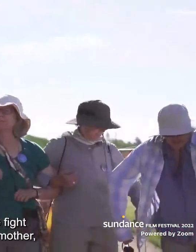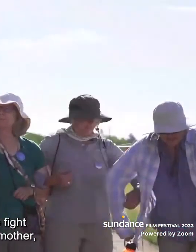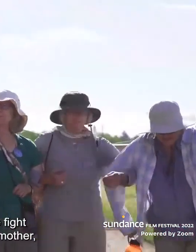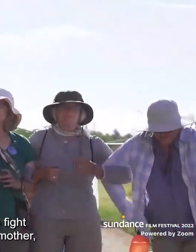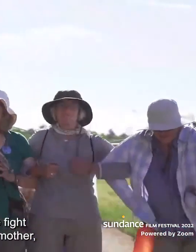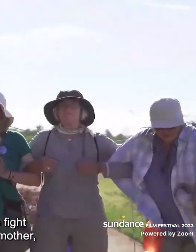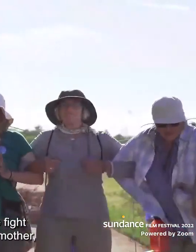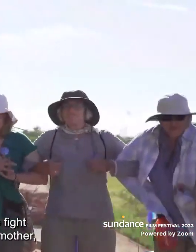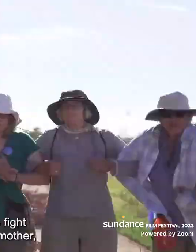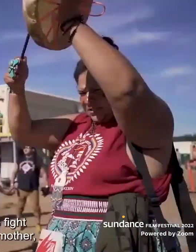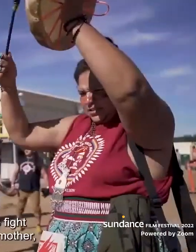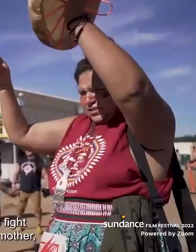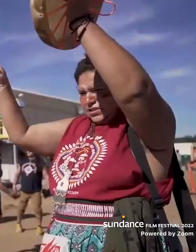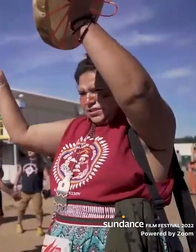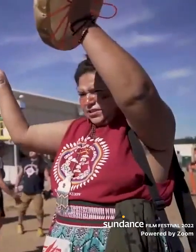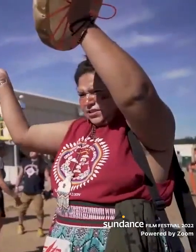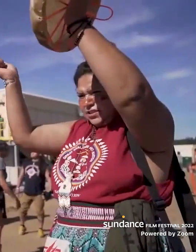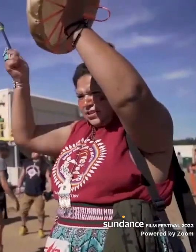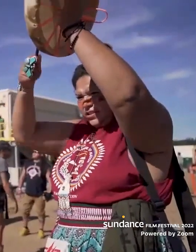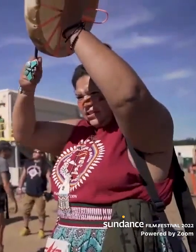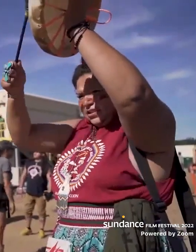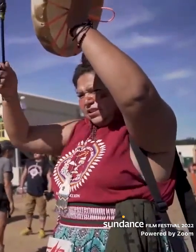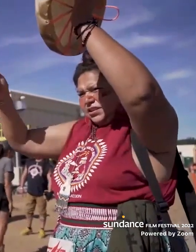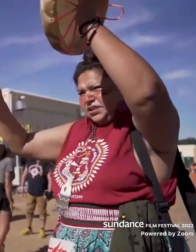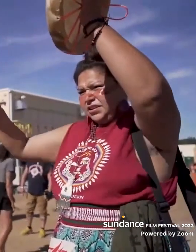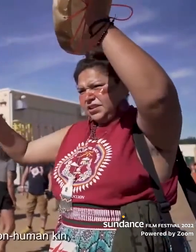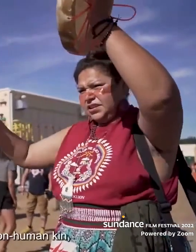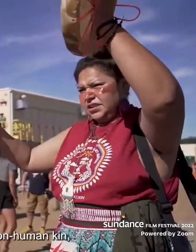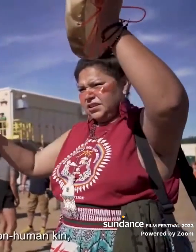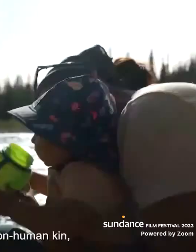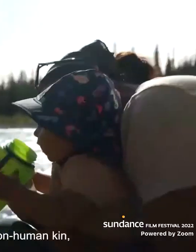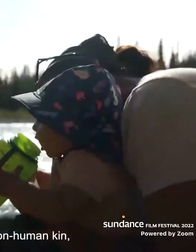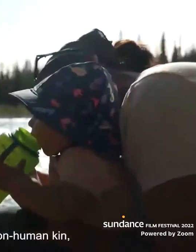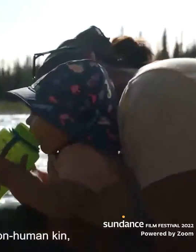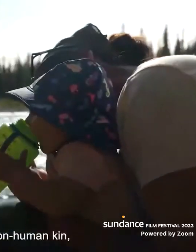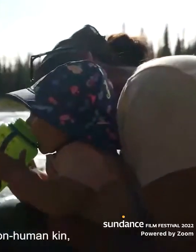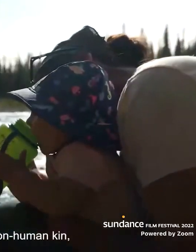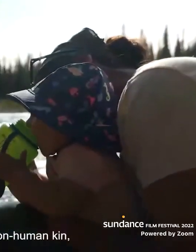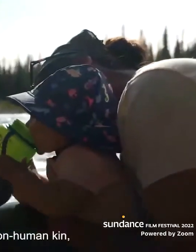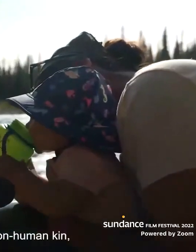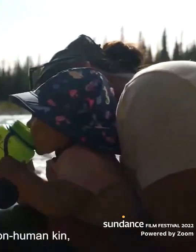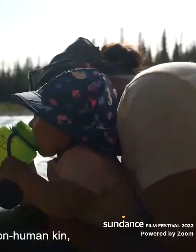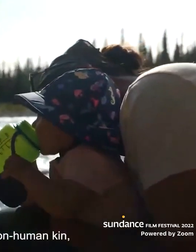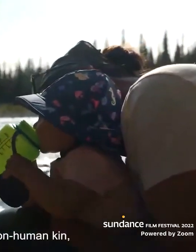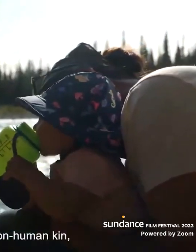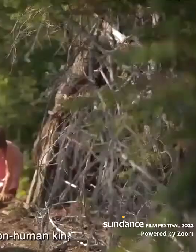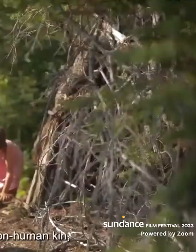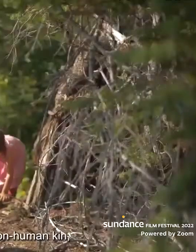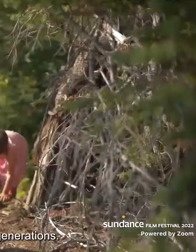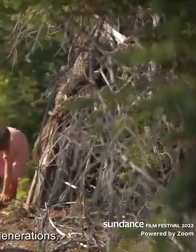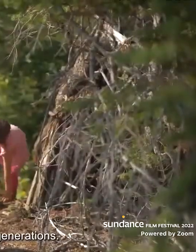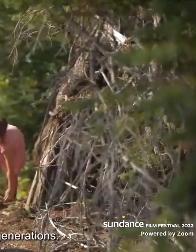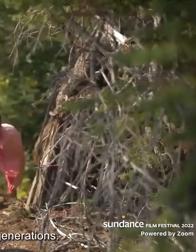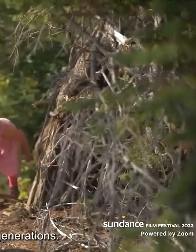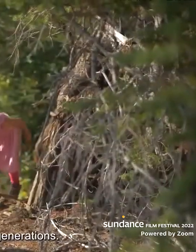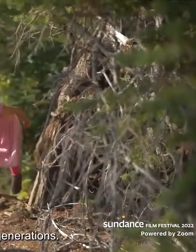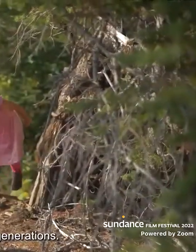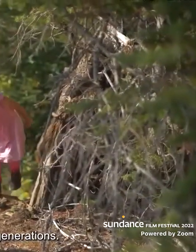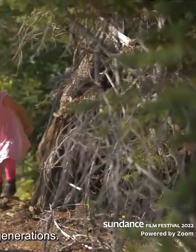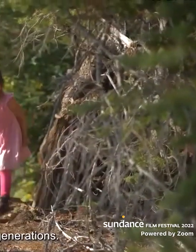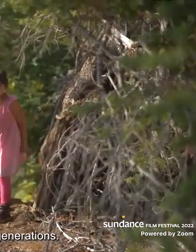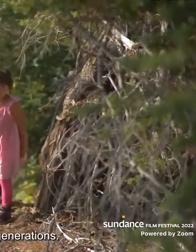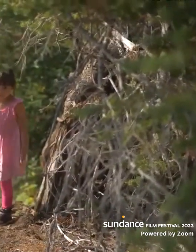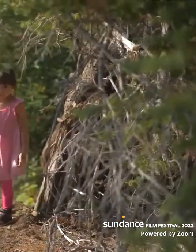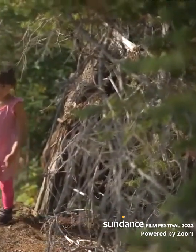Join us in the fight to protect our mother, for our human and non-human kin, for the next